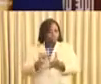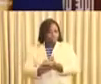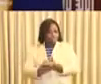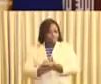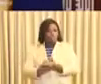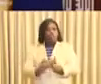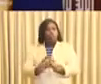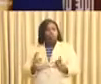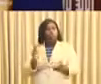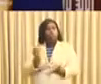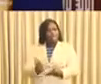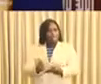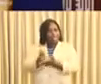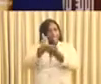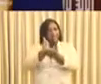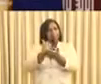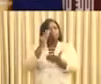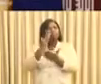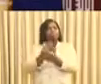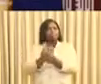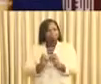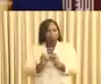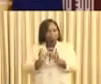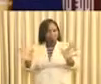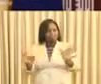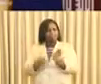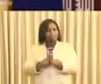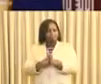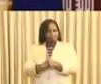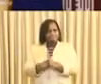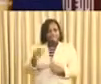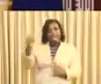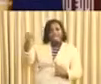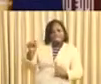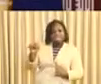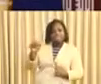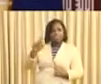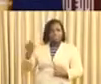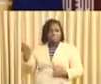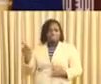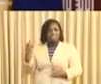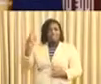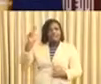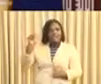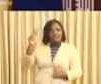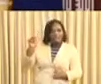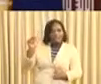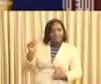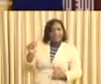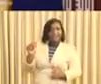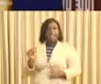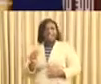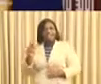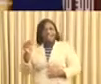Greater Accra, Ashanti, and Central regions are demanding of their residents.